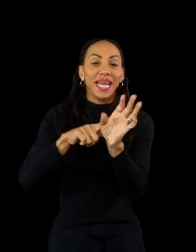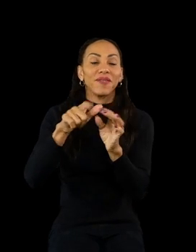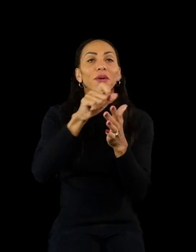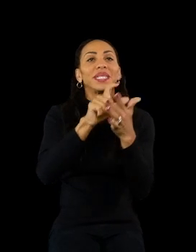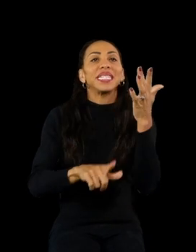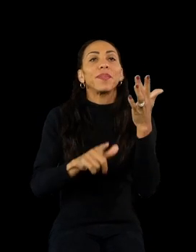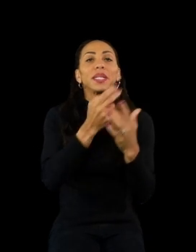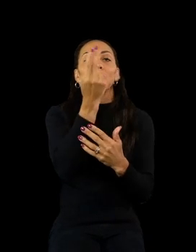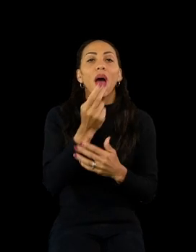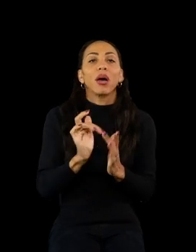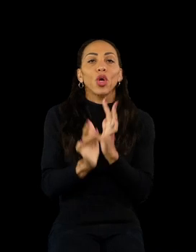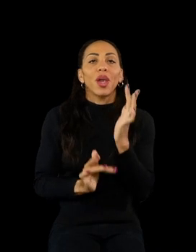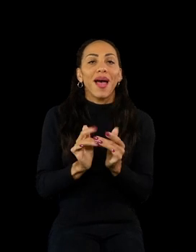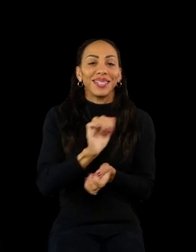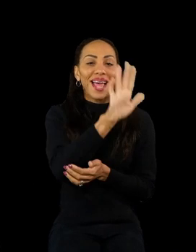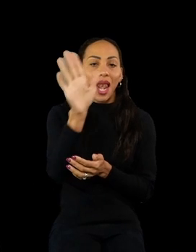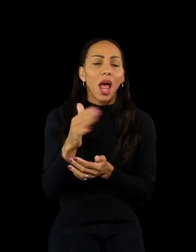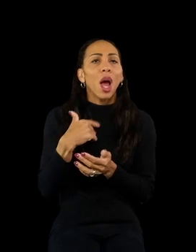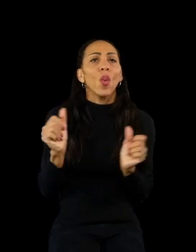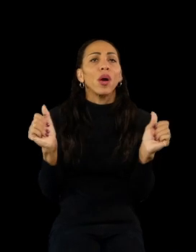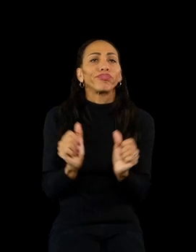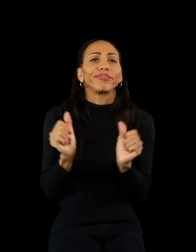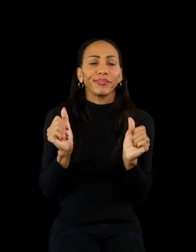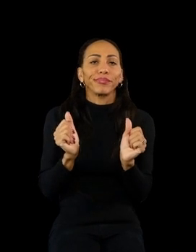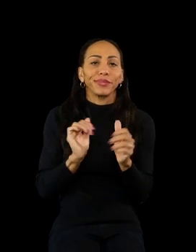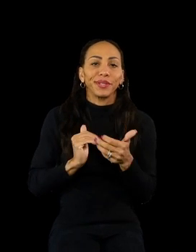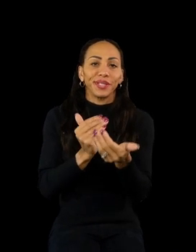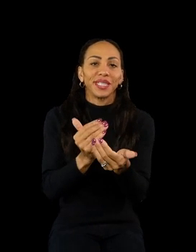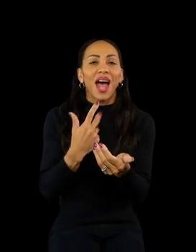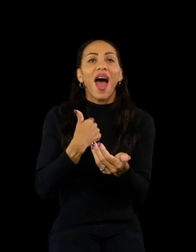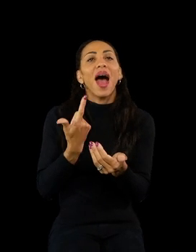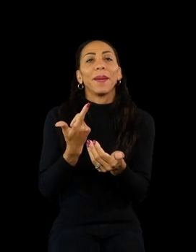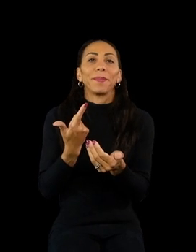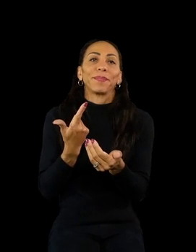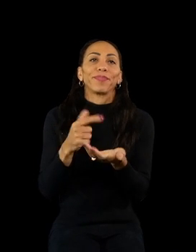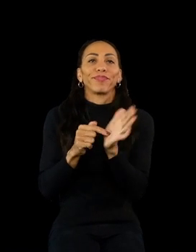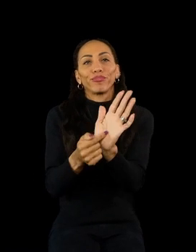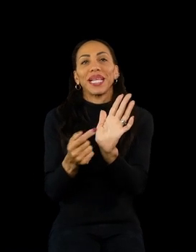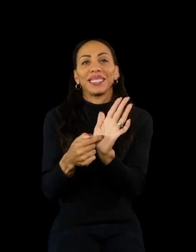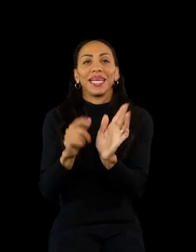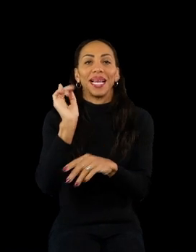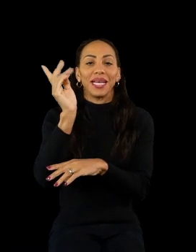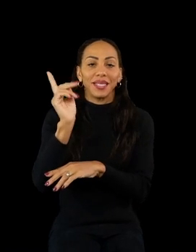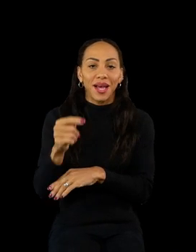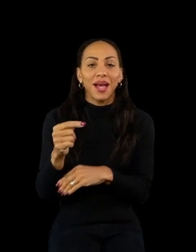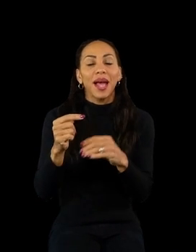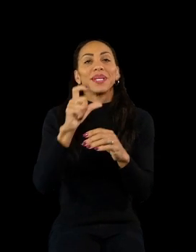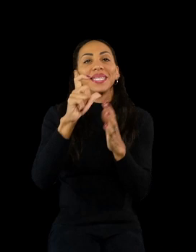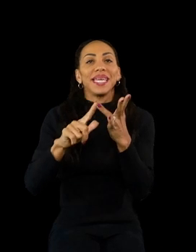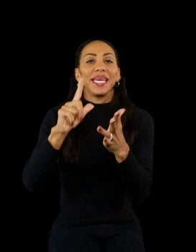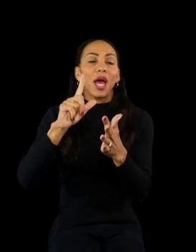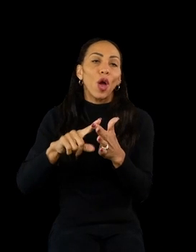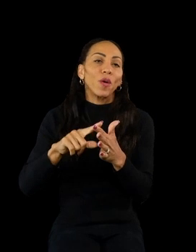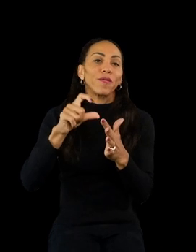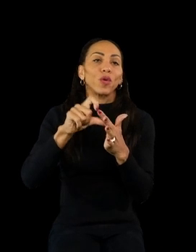from Disability Arts Online. Hi there. Yes, I'll do a very quick introduction because I've got a slot later. But yes, I'm Trish. I'm the